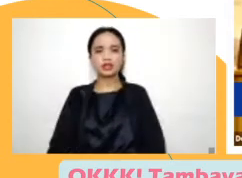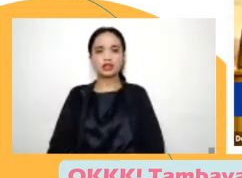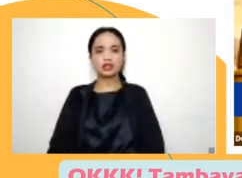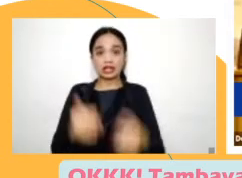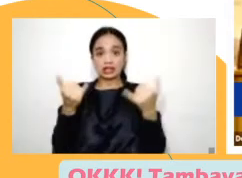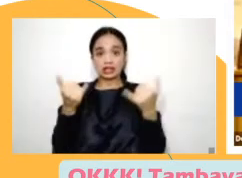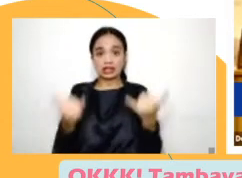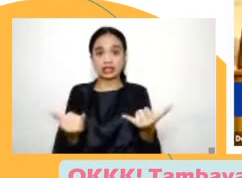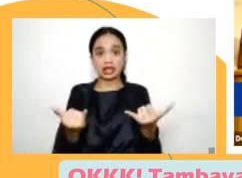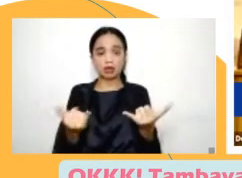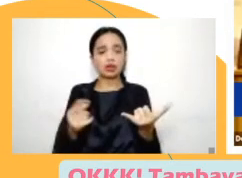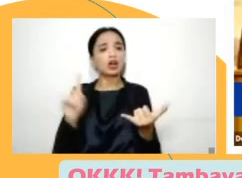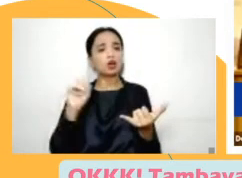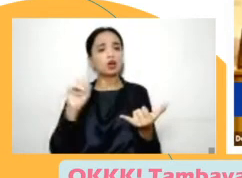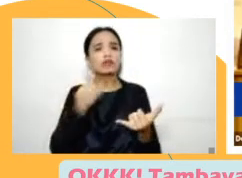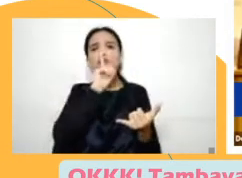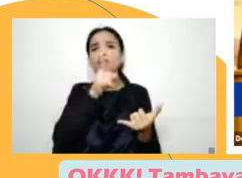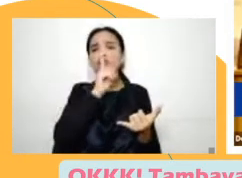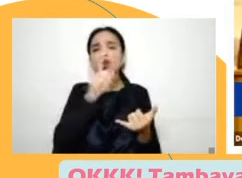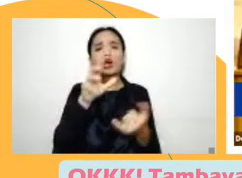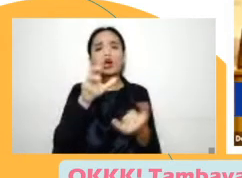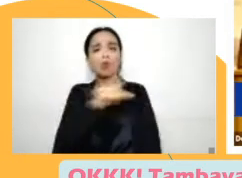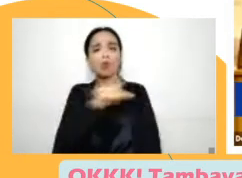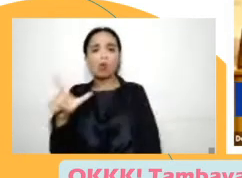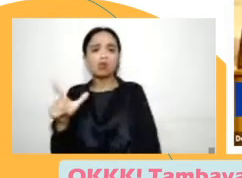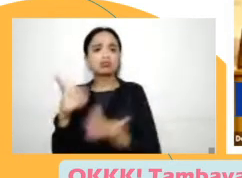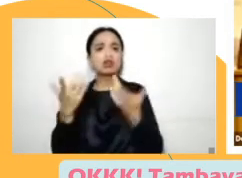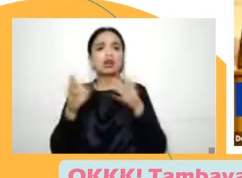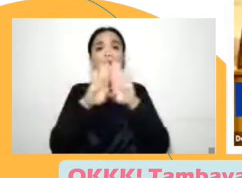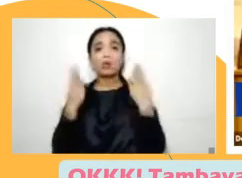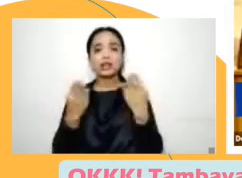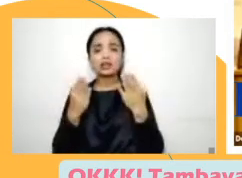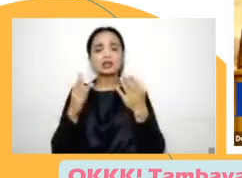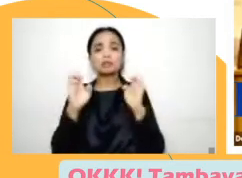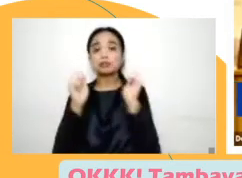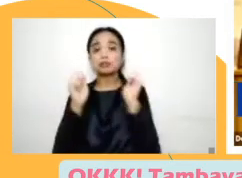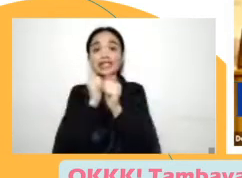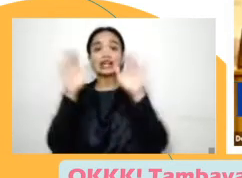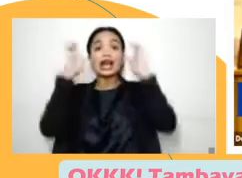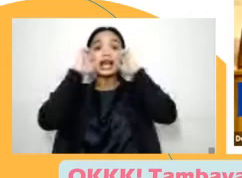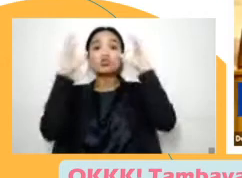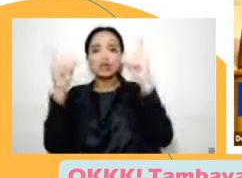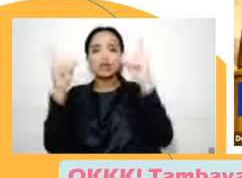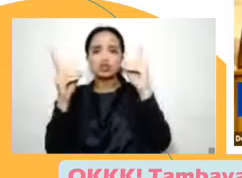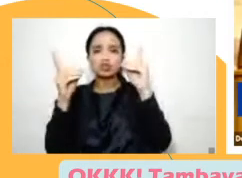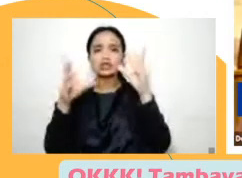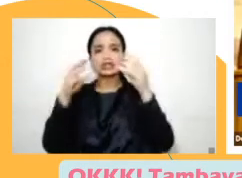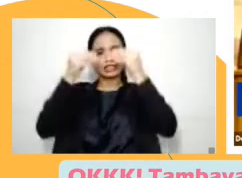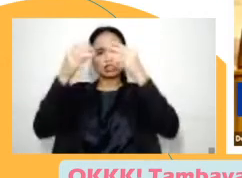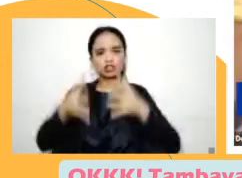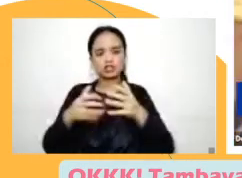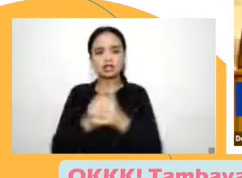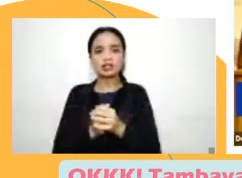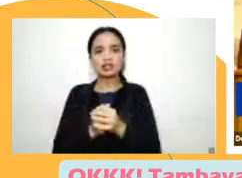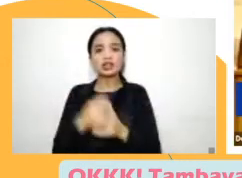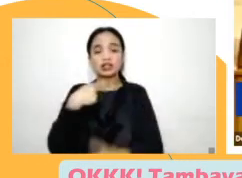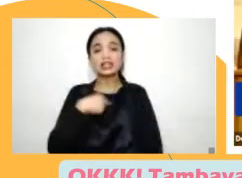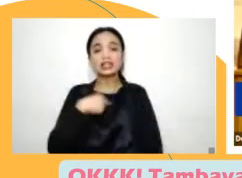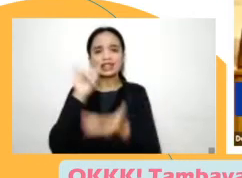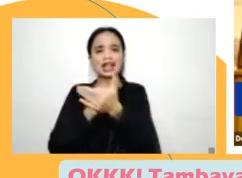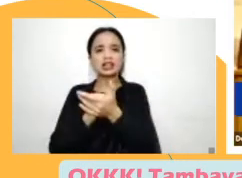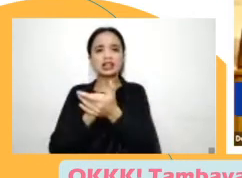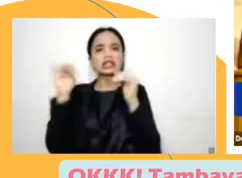moment, it is a repository of all open educational resources coming from teachers of Debit. It is a work in